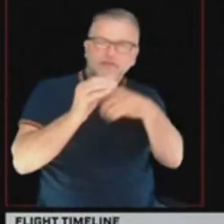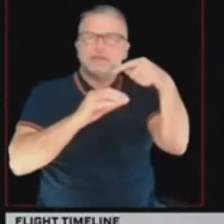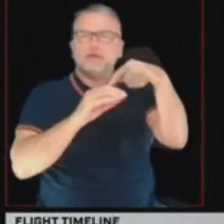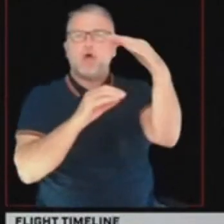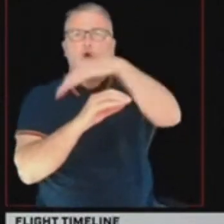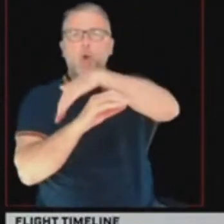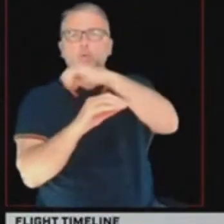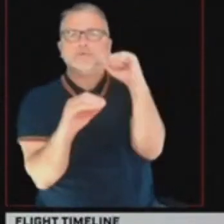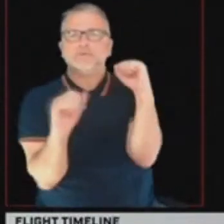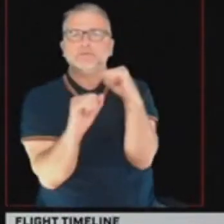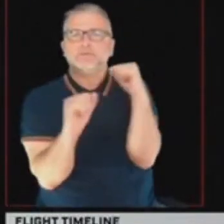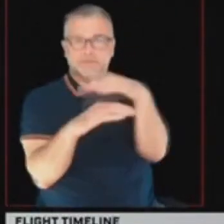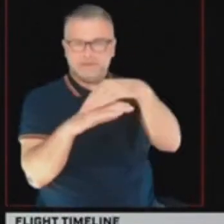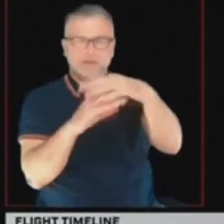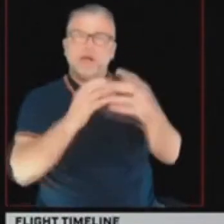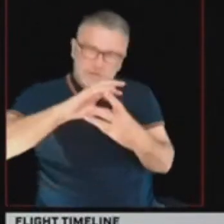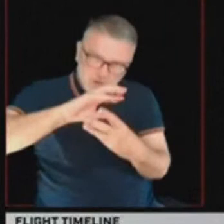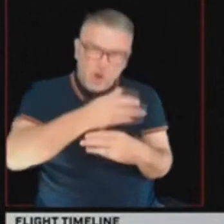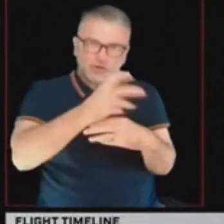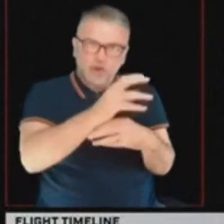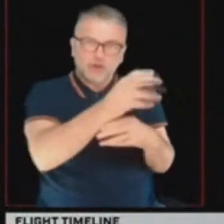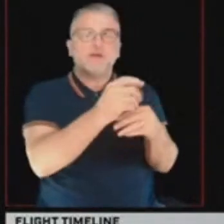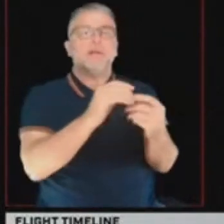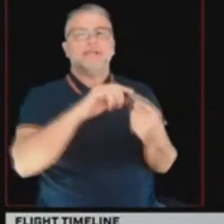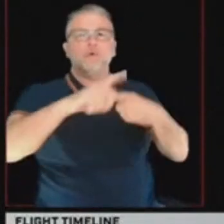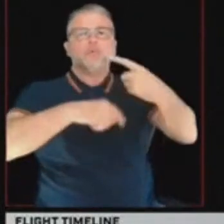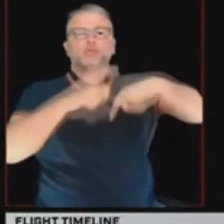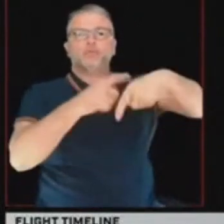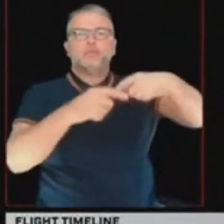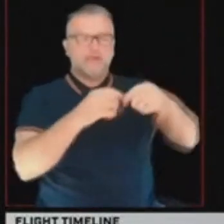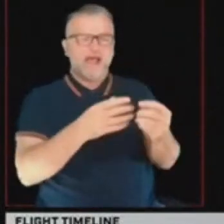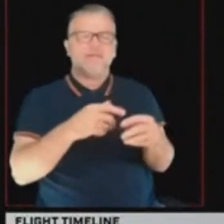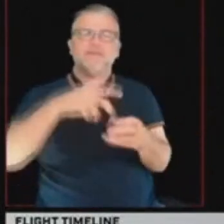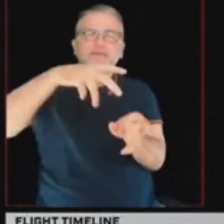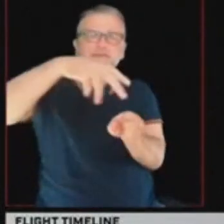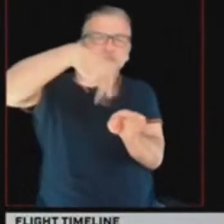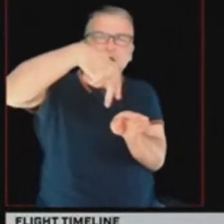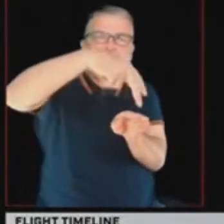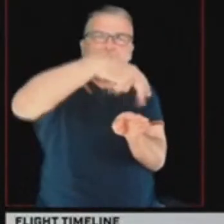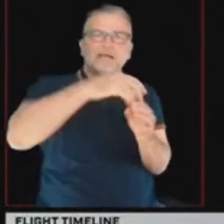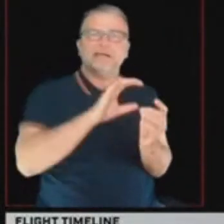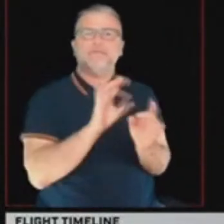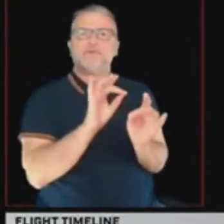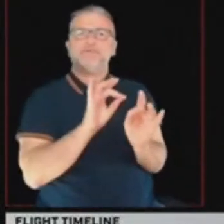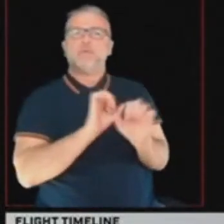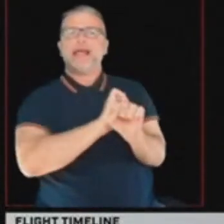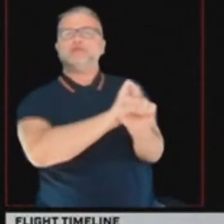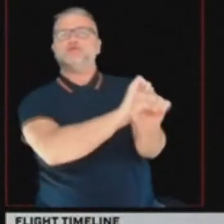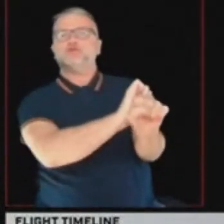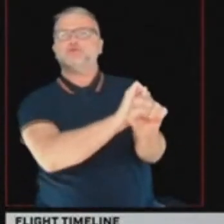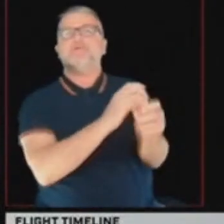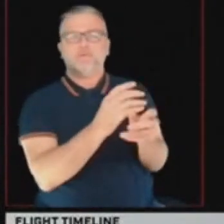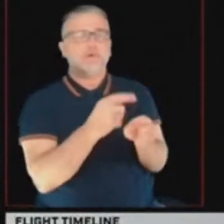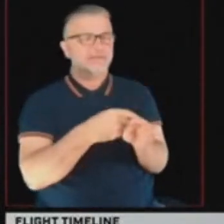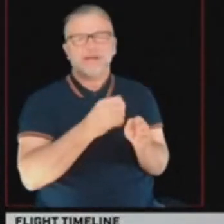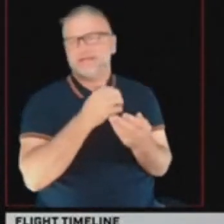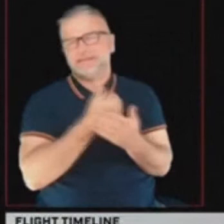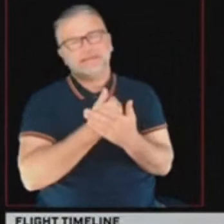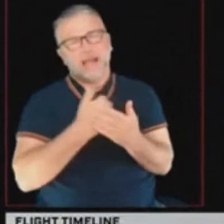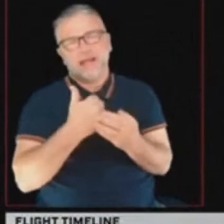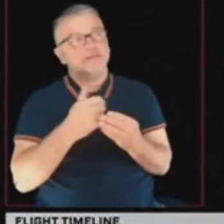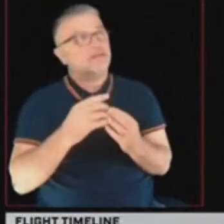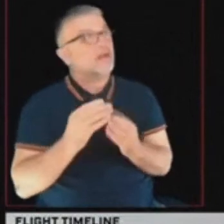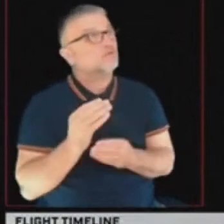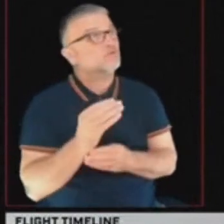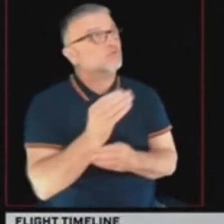cold. Our rocket is covered in a spray-on foam insulator, but this is a very standard maneuver